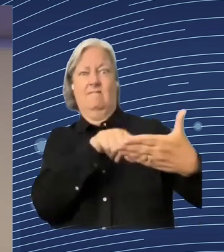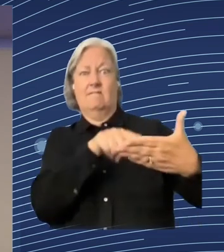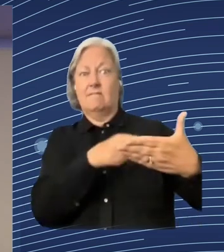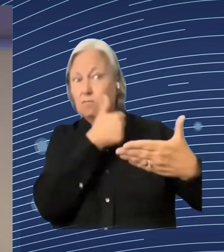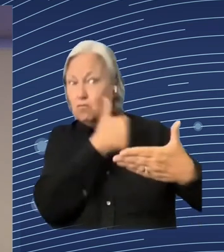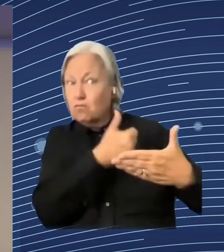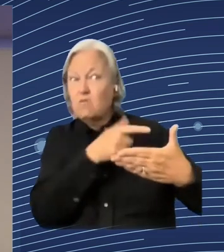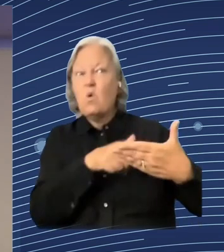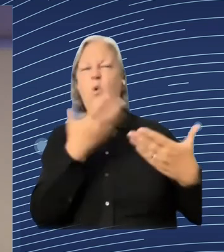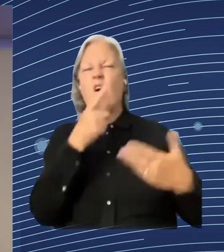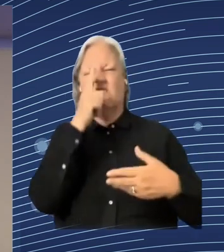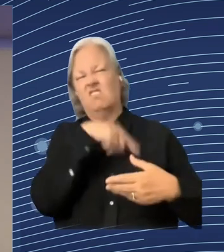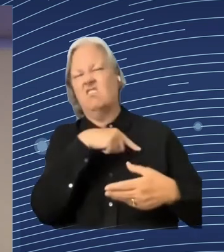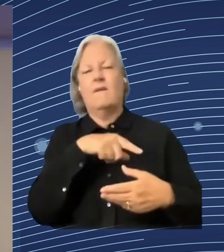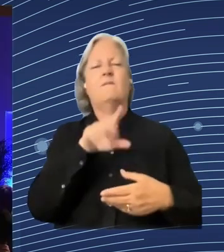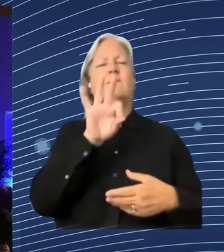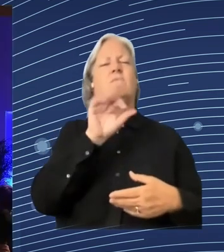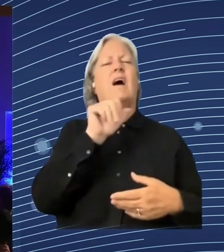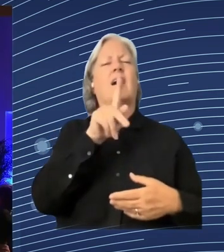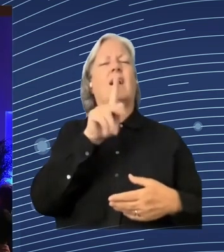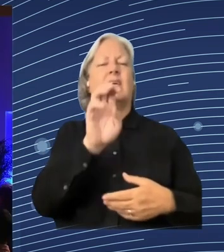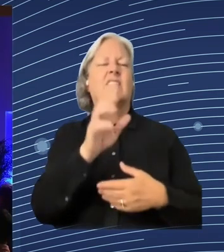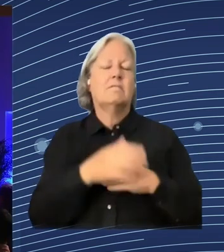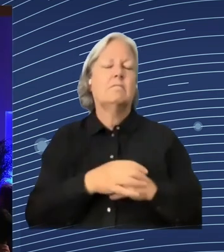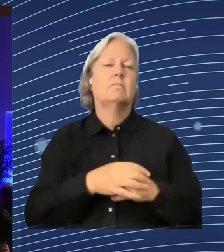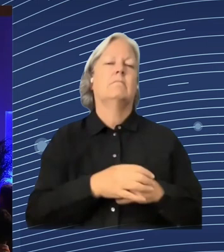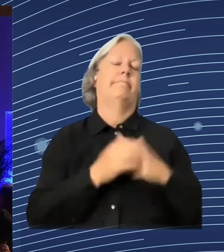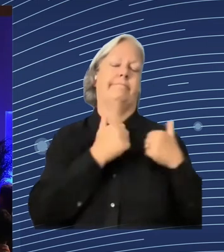fake. Fantastic. I'll ask now